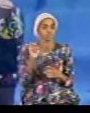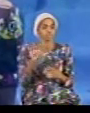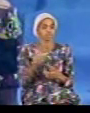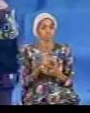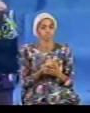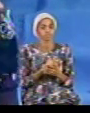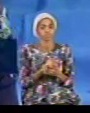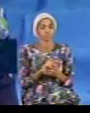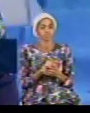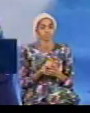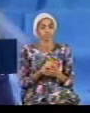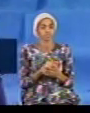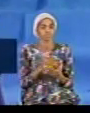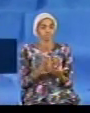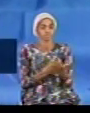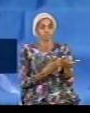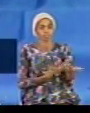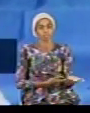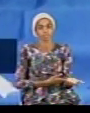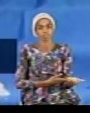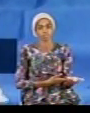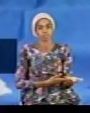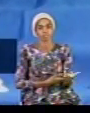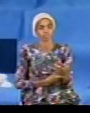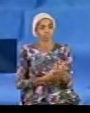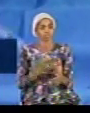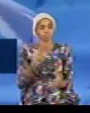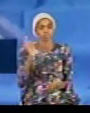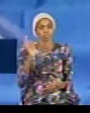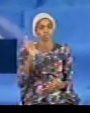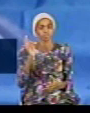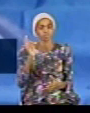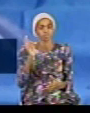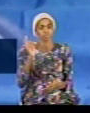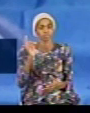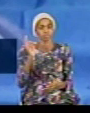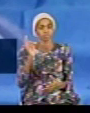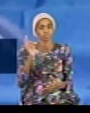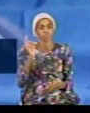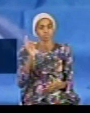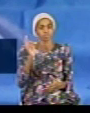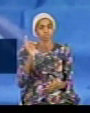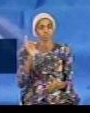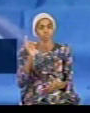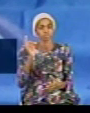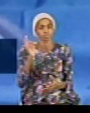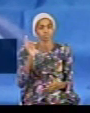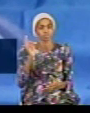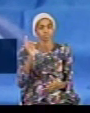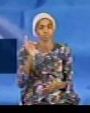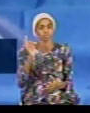12 a.m. She was nowhere to be found before.